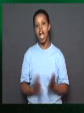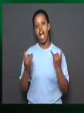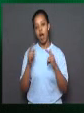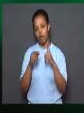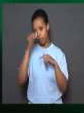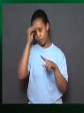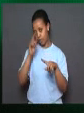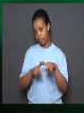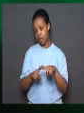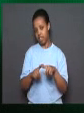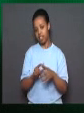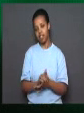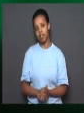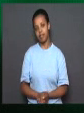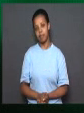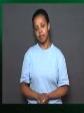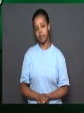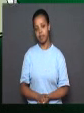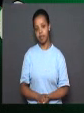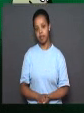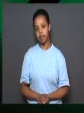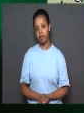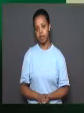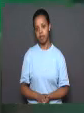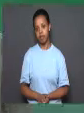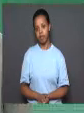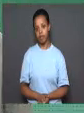Let's get back to our lesson.